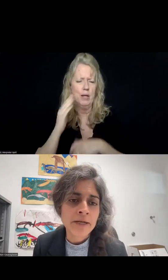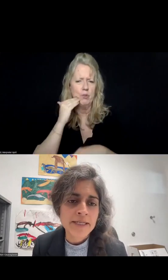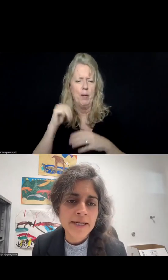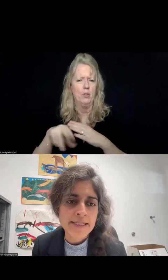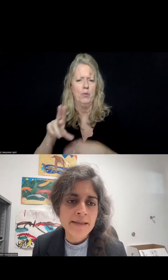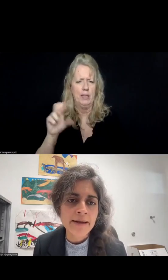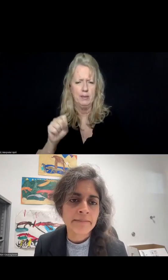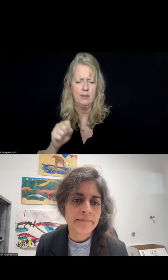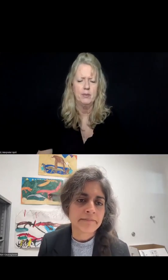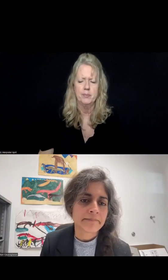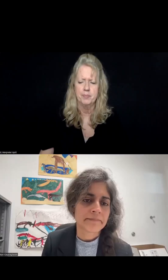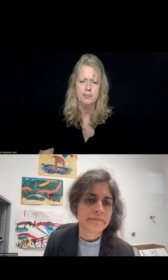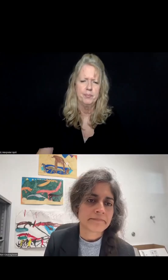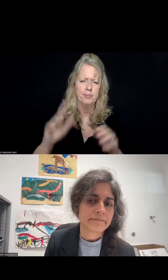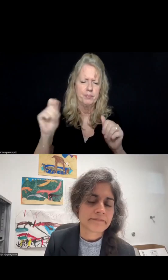Let's move on to the next slide.